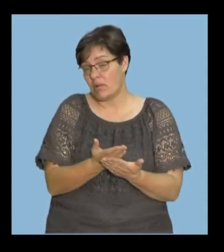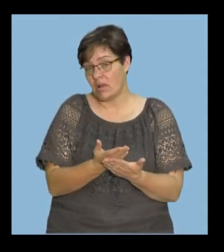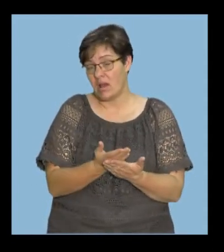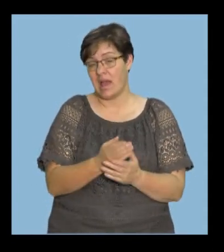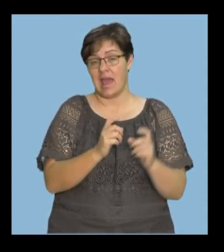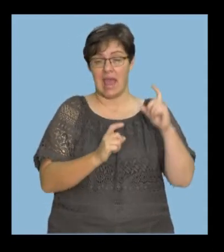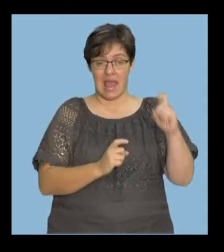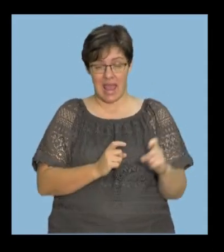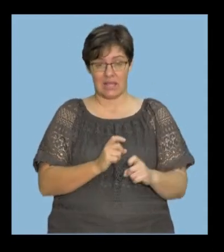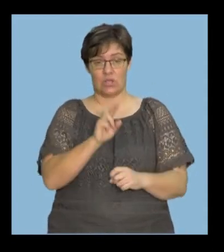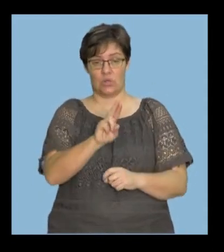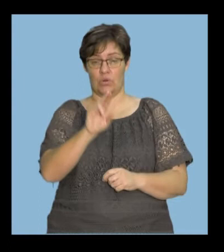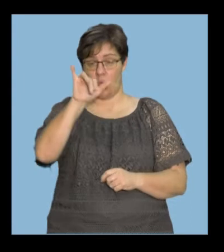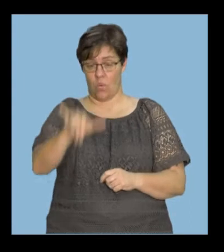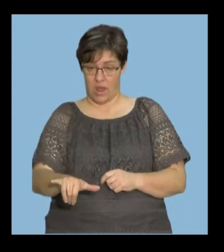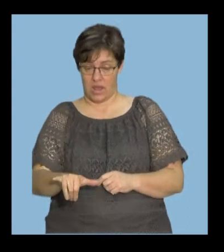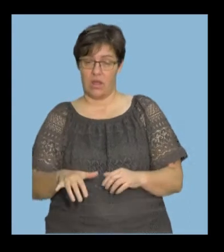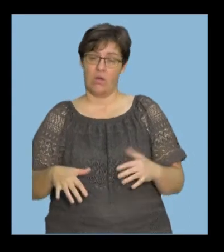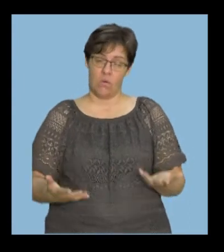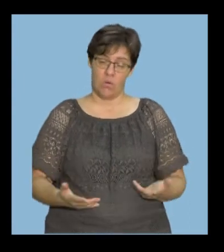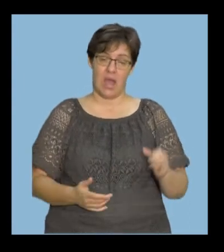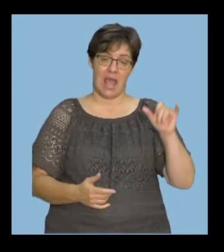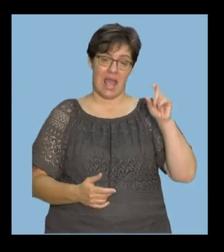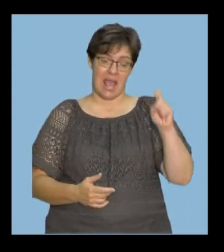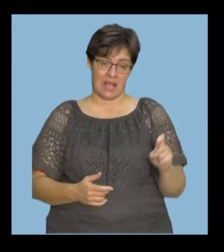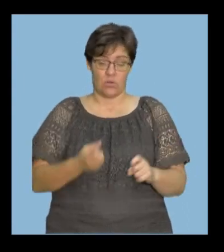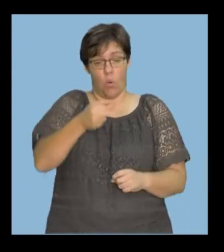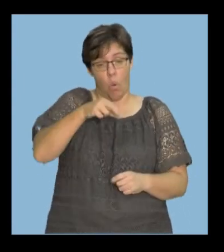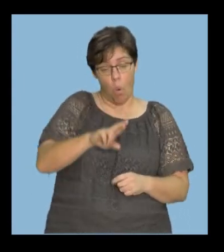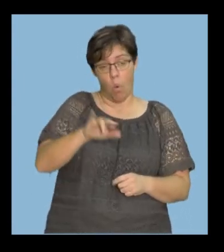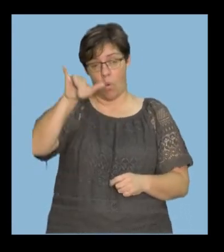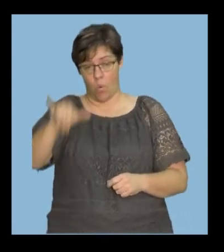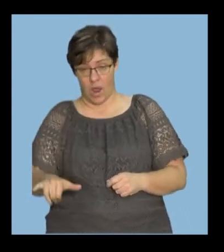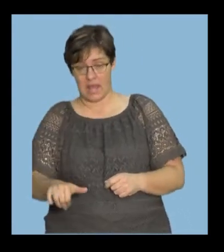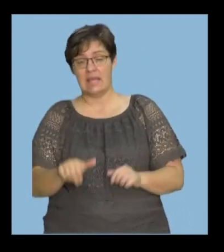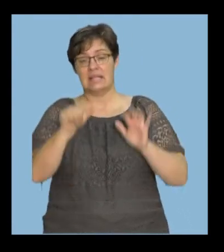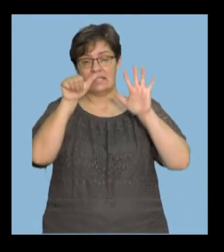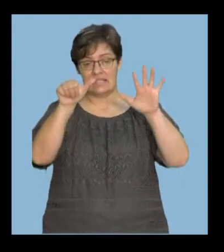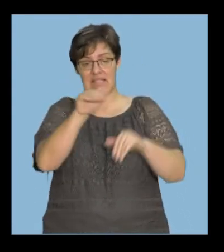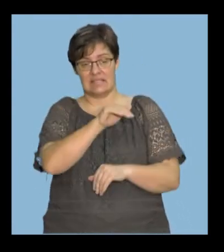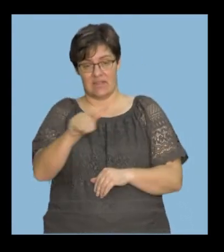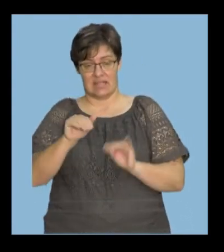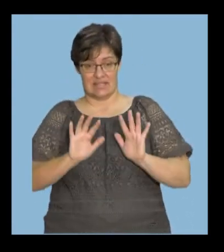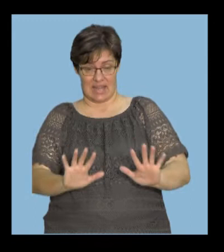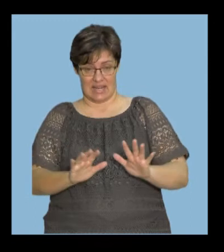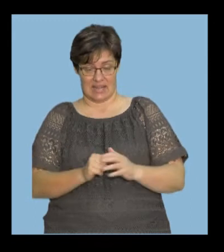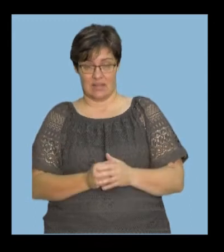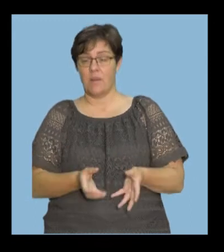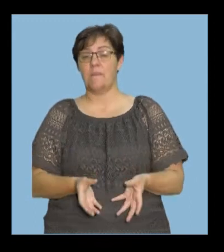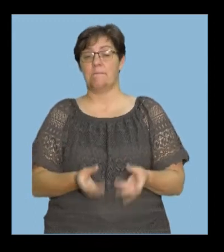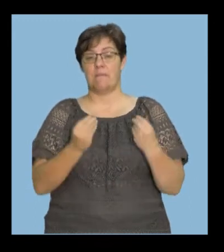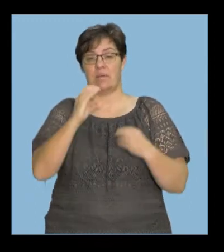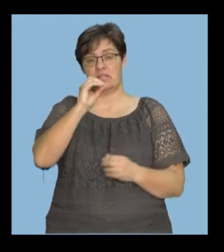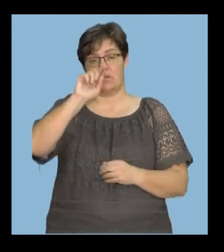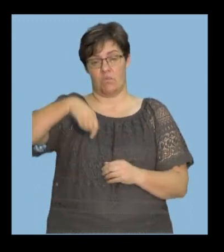probability of X union Y or X or Y is 6 divided by 10, and that gives us a